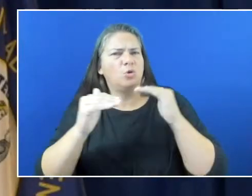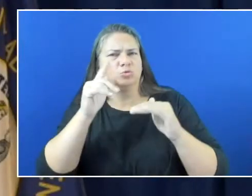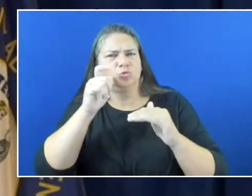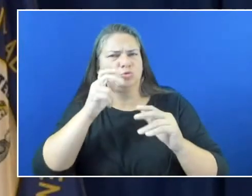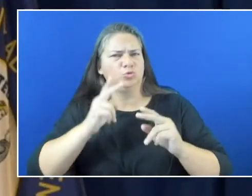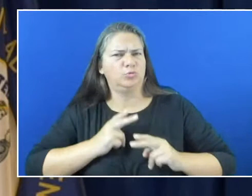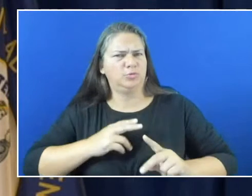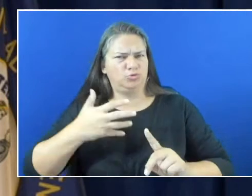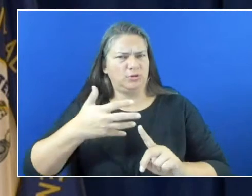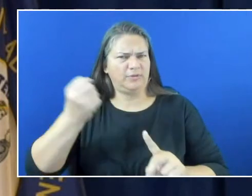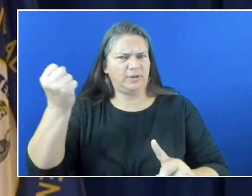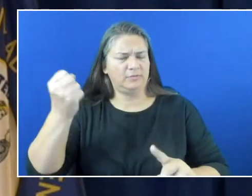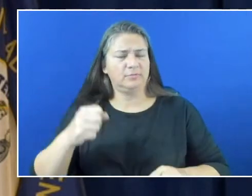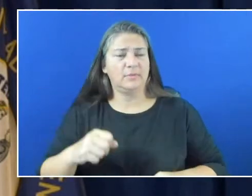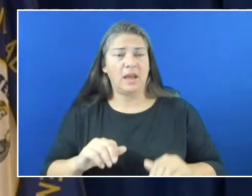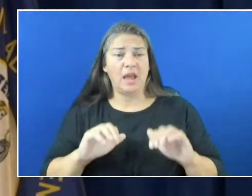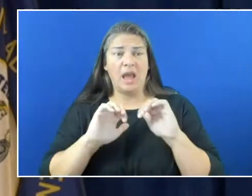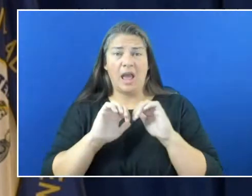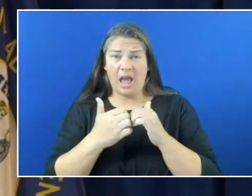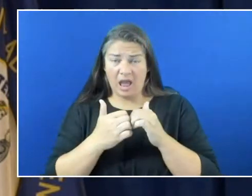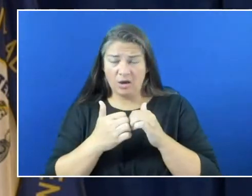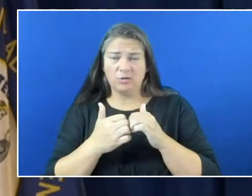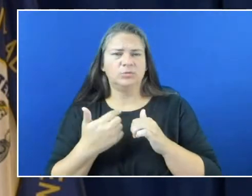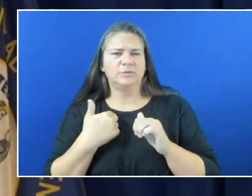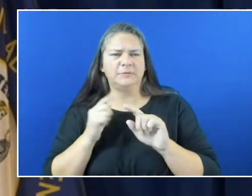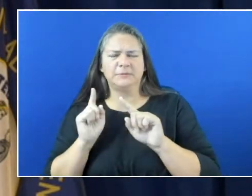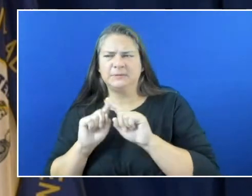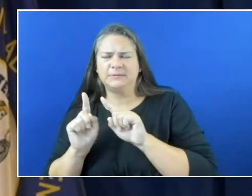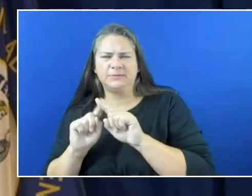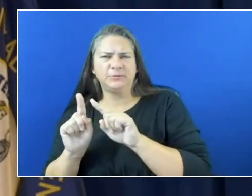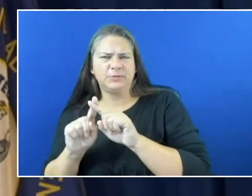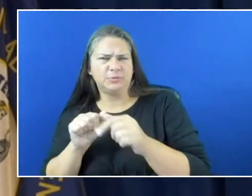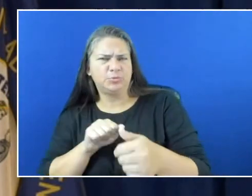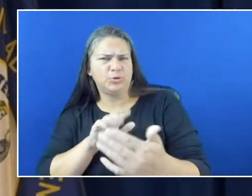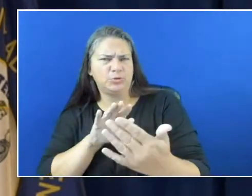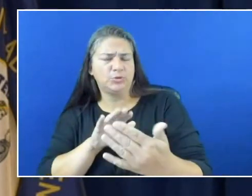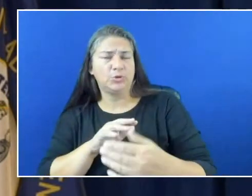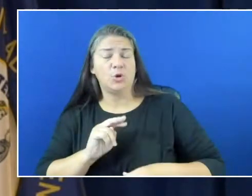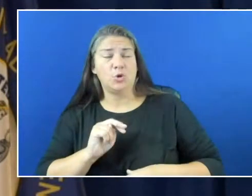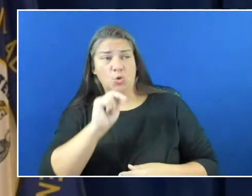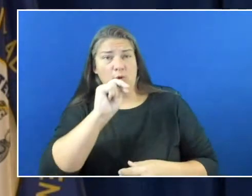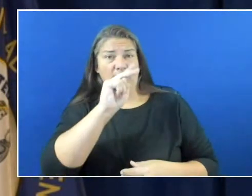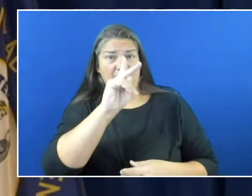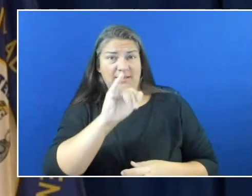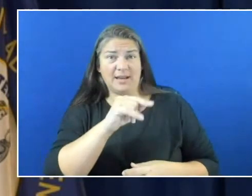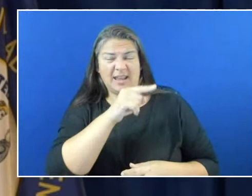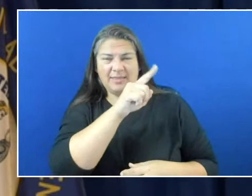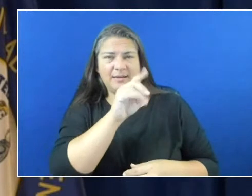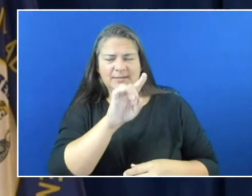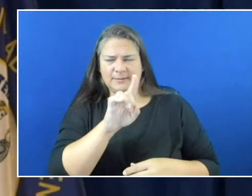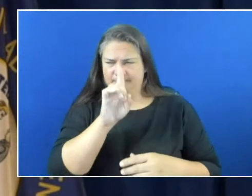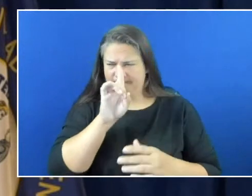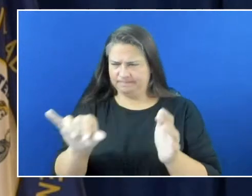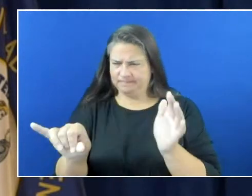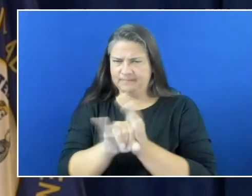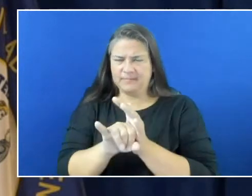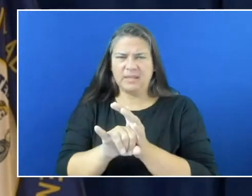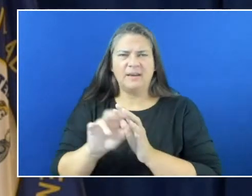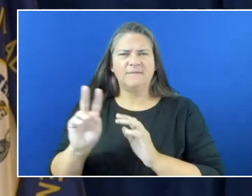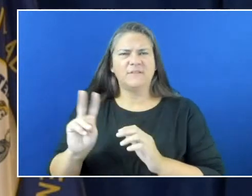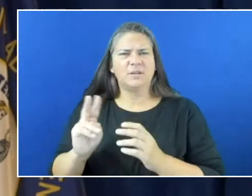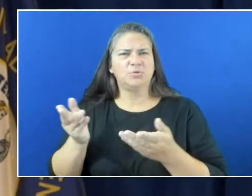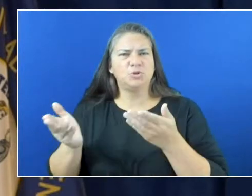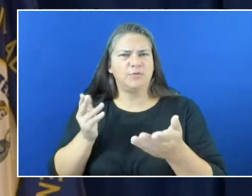a multidisciplinary approach. The Northern Kentucky detail identified and offered victim services to 17 possible victims